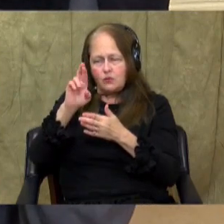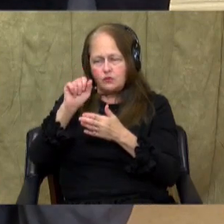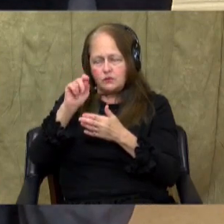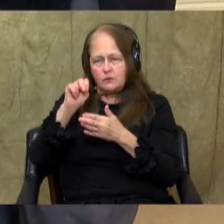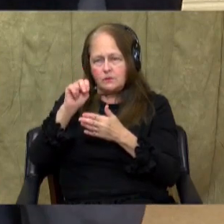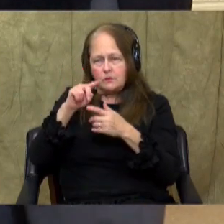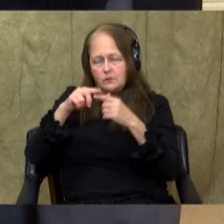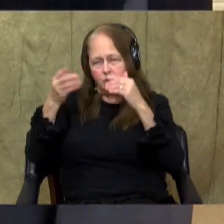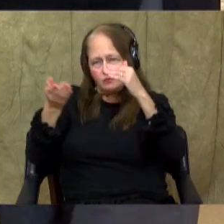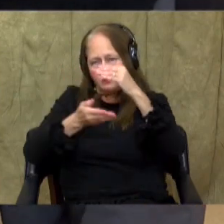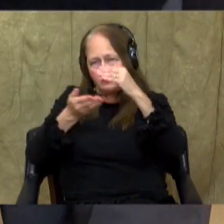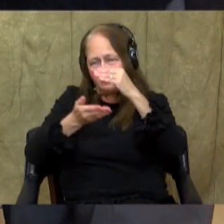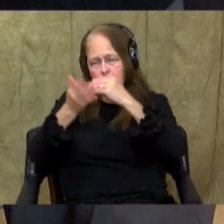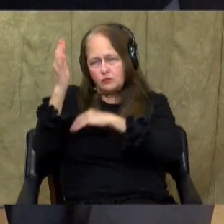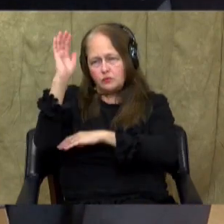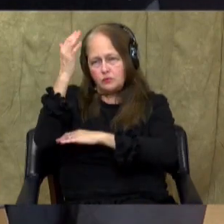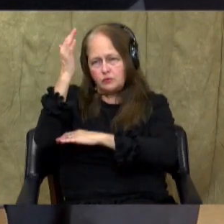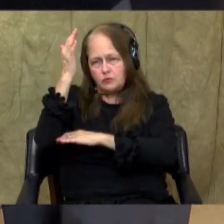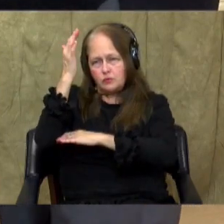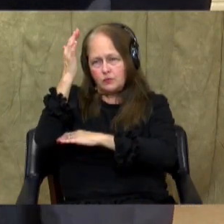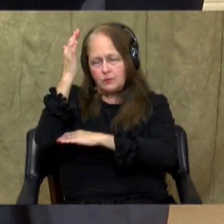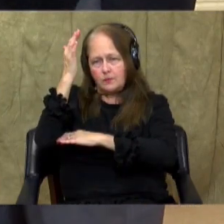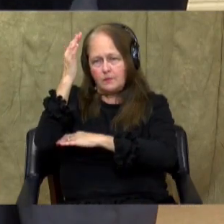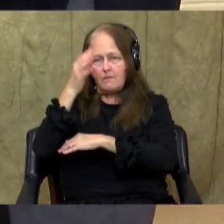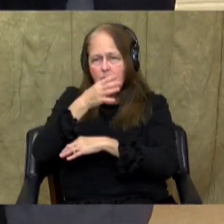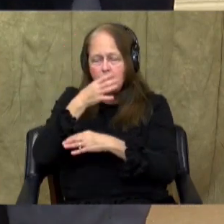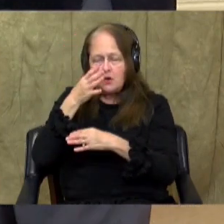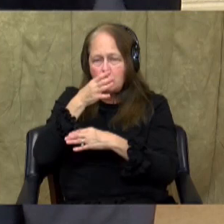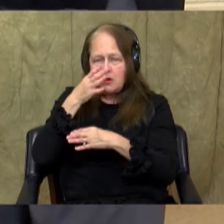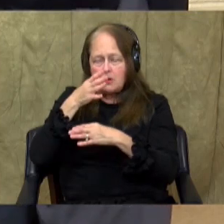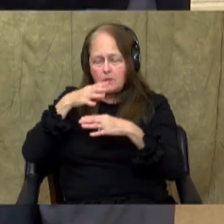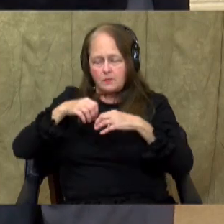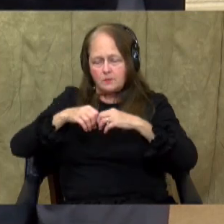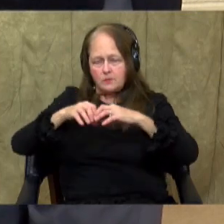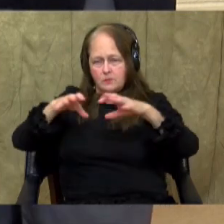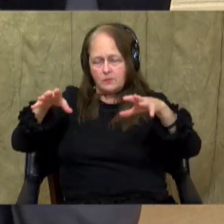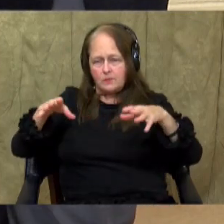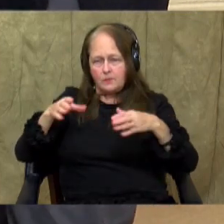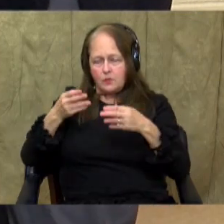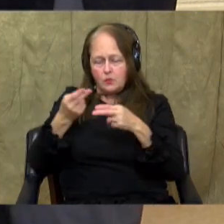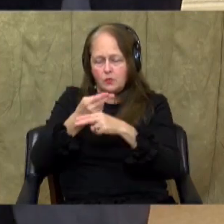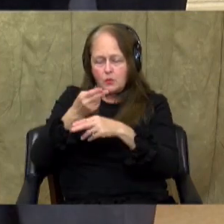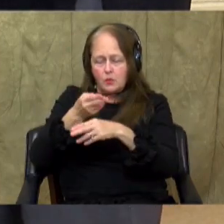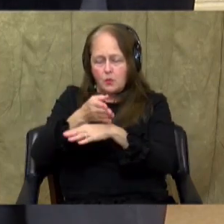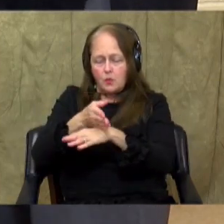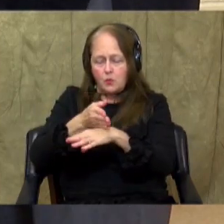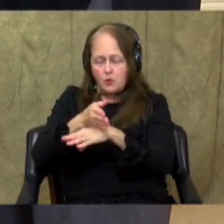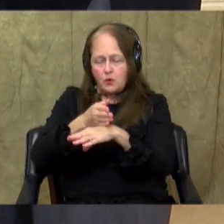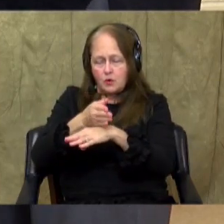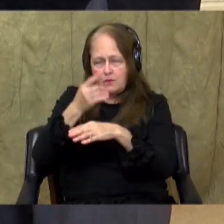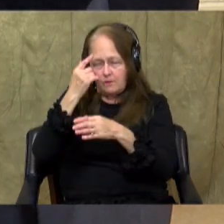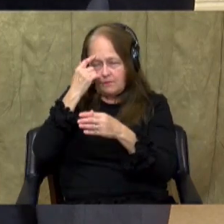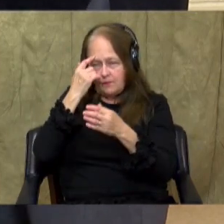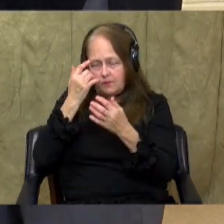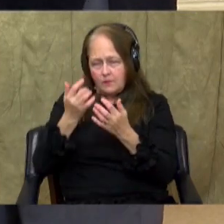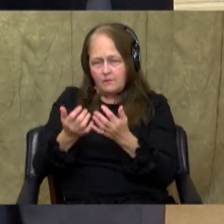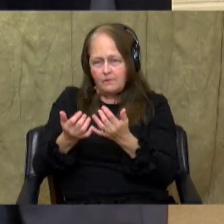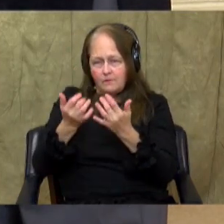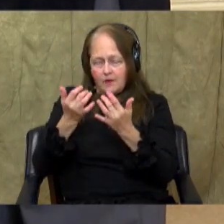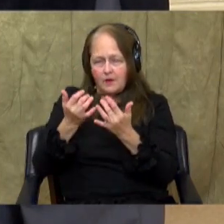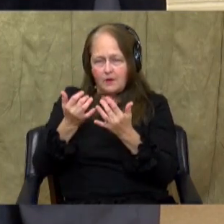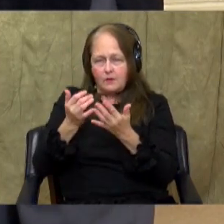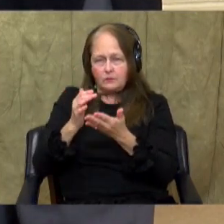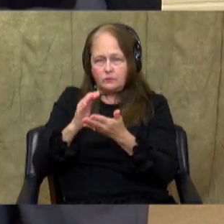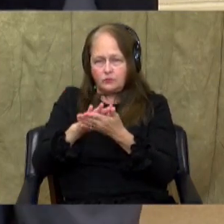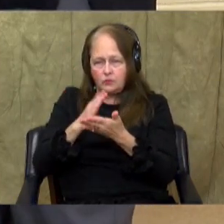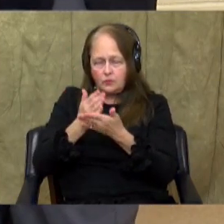logging, large-scale commercial farming, the use of wood as a fuel source, clearing land